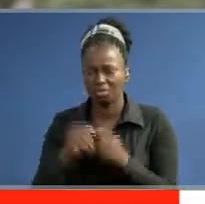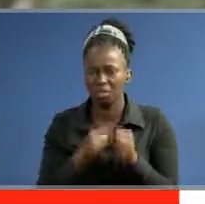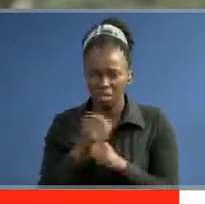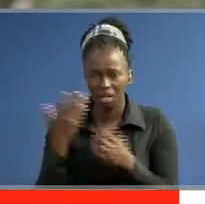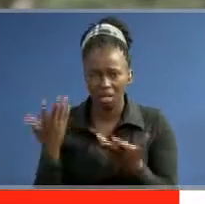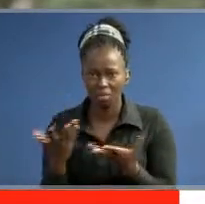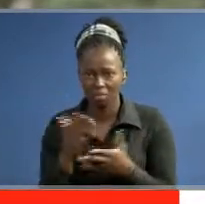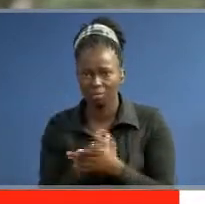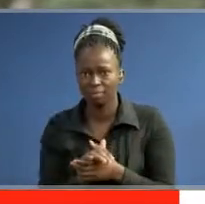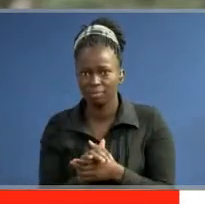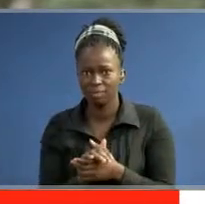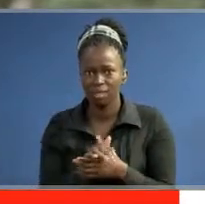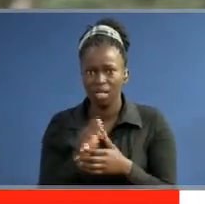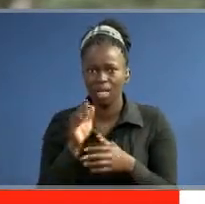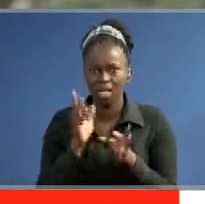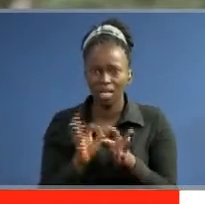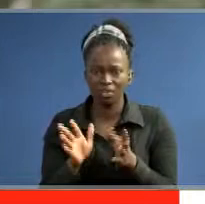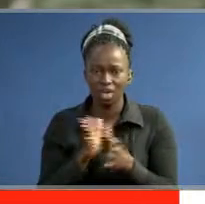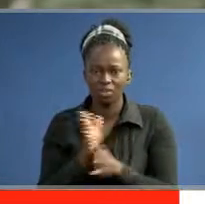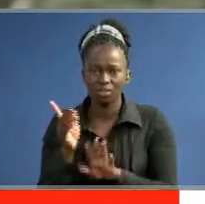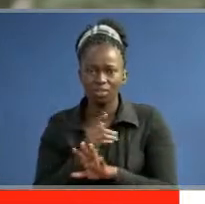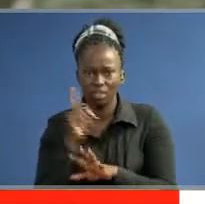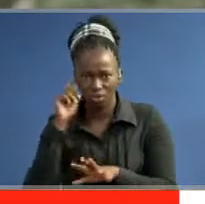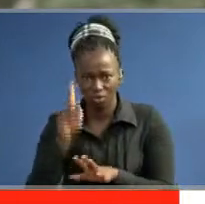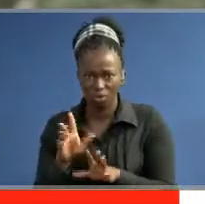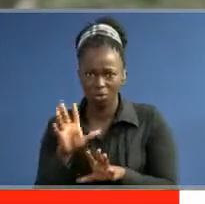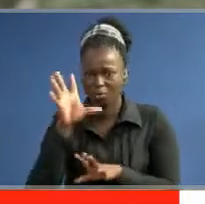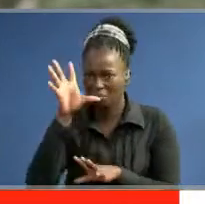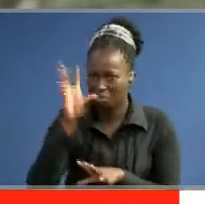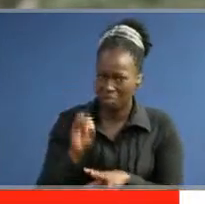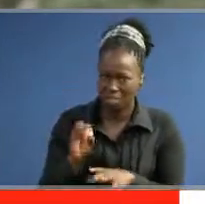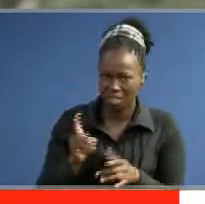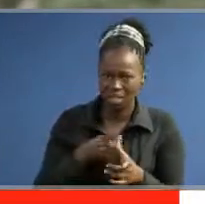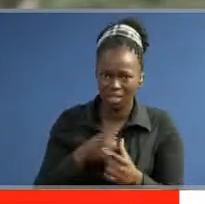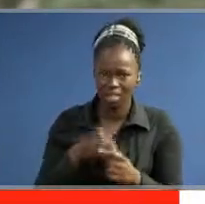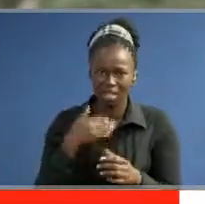Even if you are brilliant at 40 years, then you retire at 50. You only work for only 10 years.